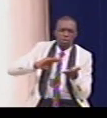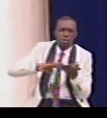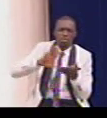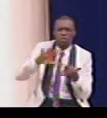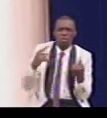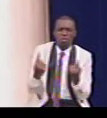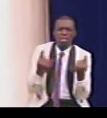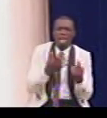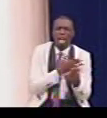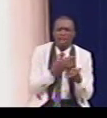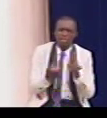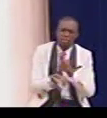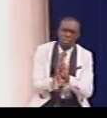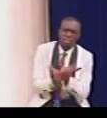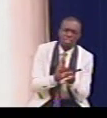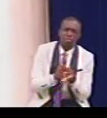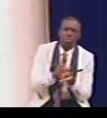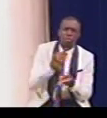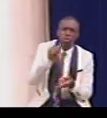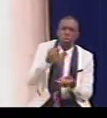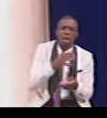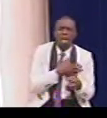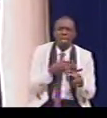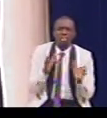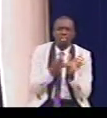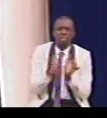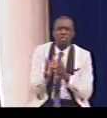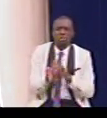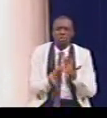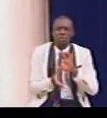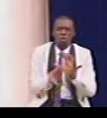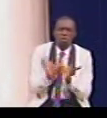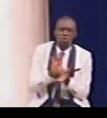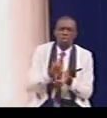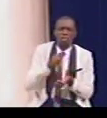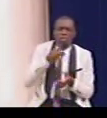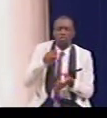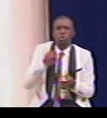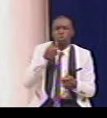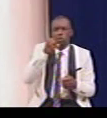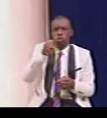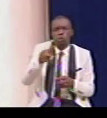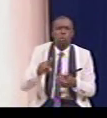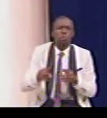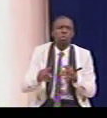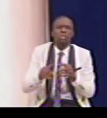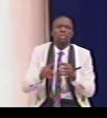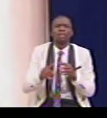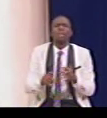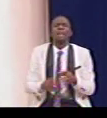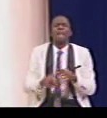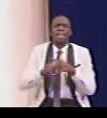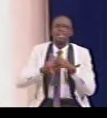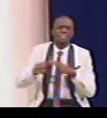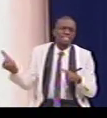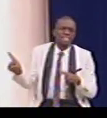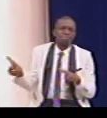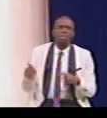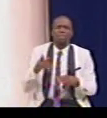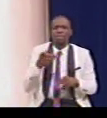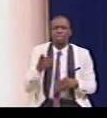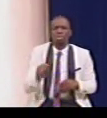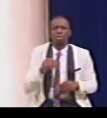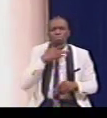he cleanses your heart and when he converts you you escape the pollutions of the world for if after they have